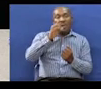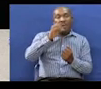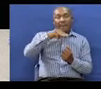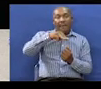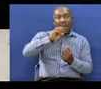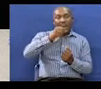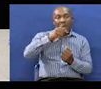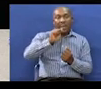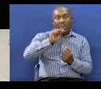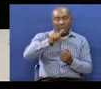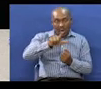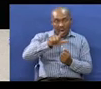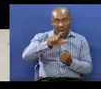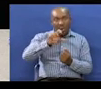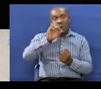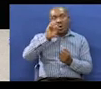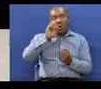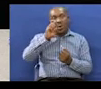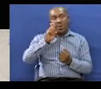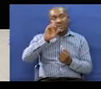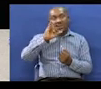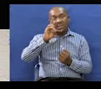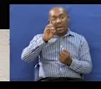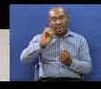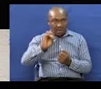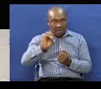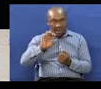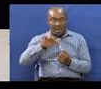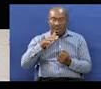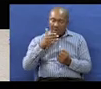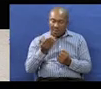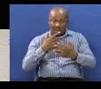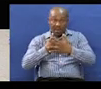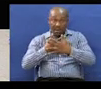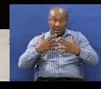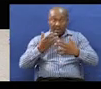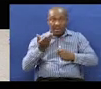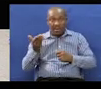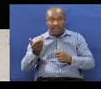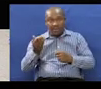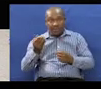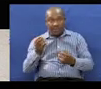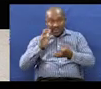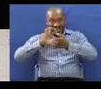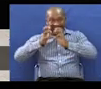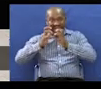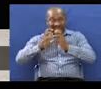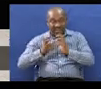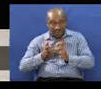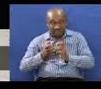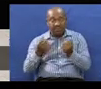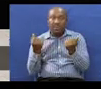Oxygen react with metal to form metal oxide, or in the other language, oxygen react with metal